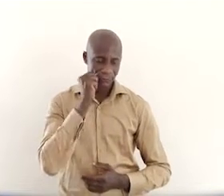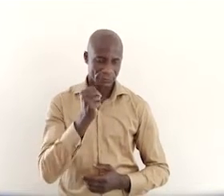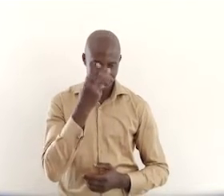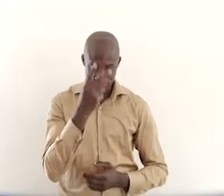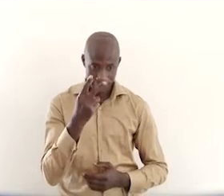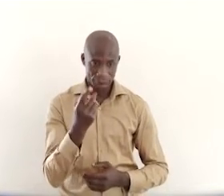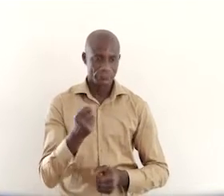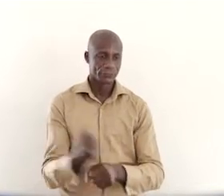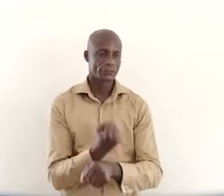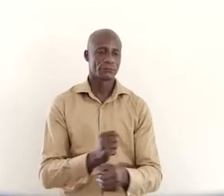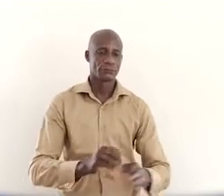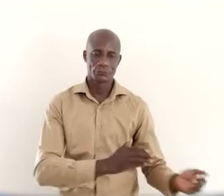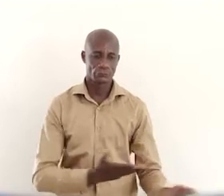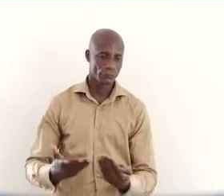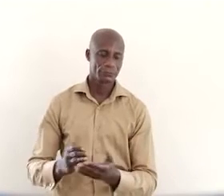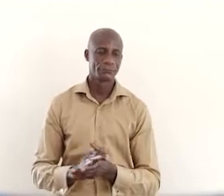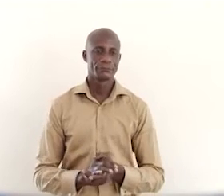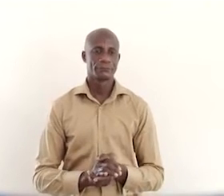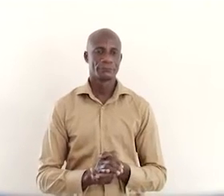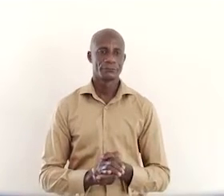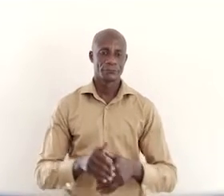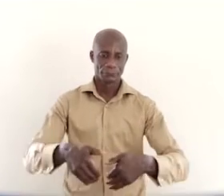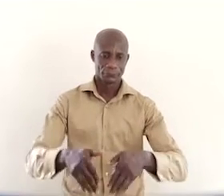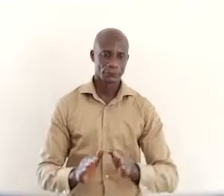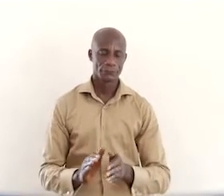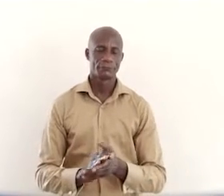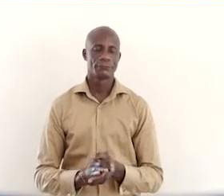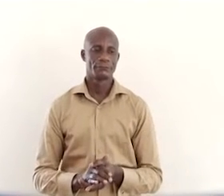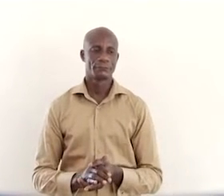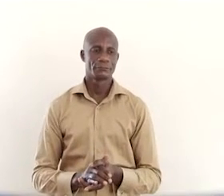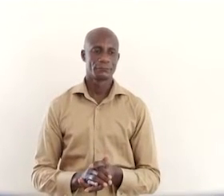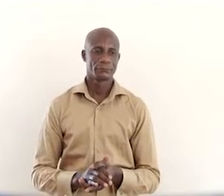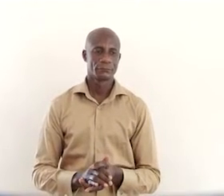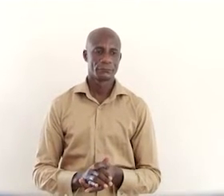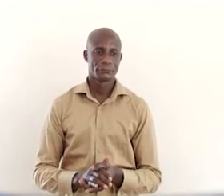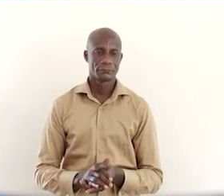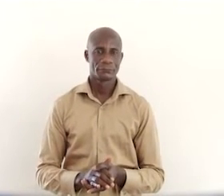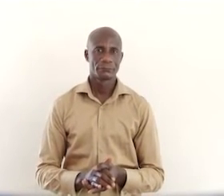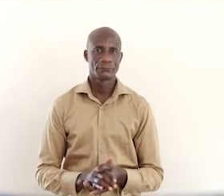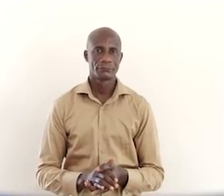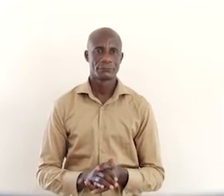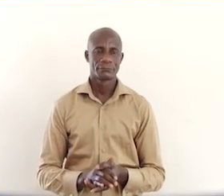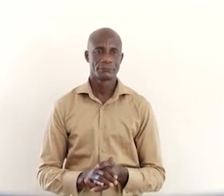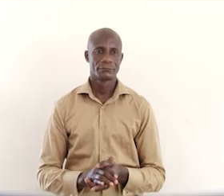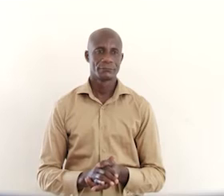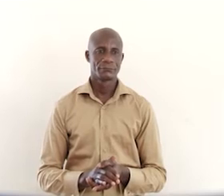And she saw that the stone had been taken away from the tomb.